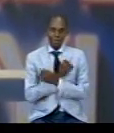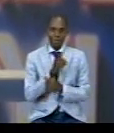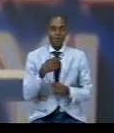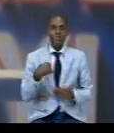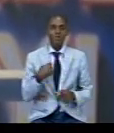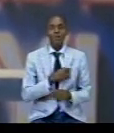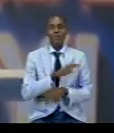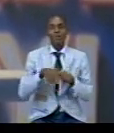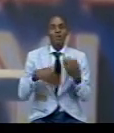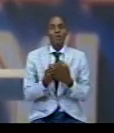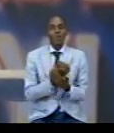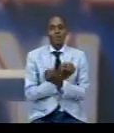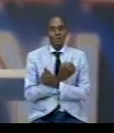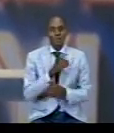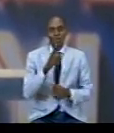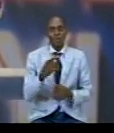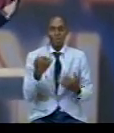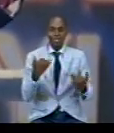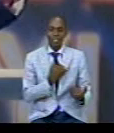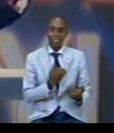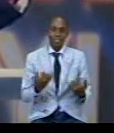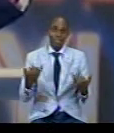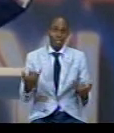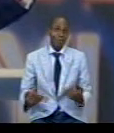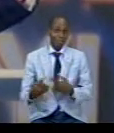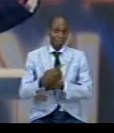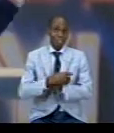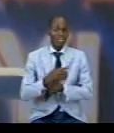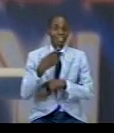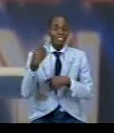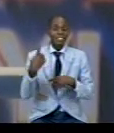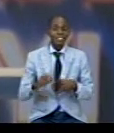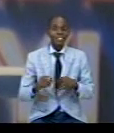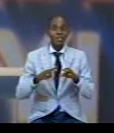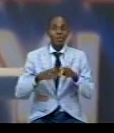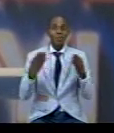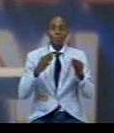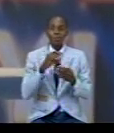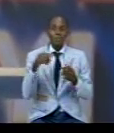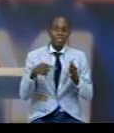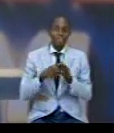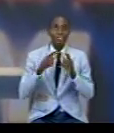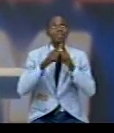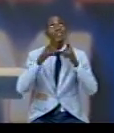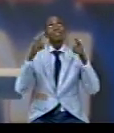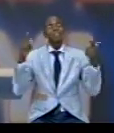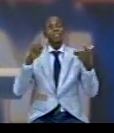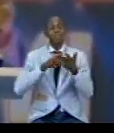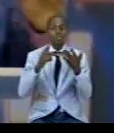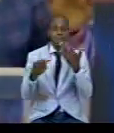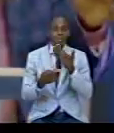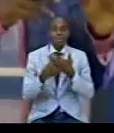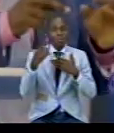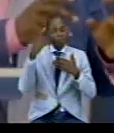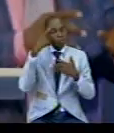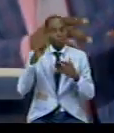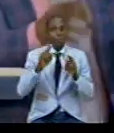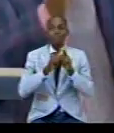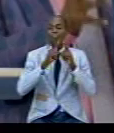And today, the opening of this great crusade for